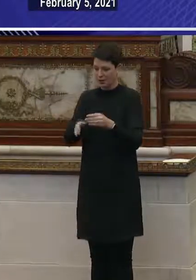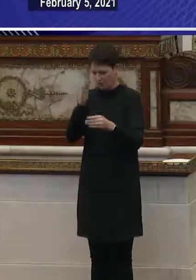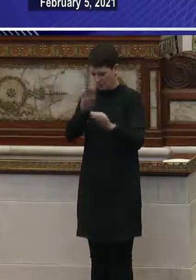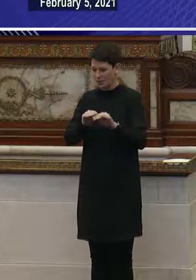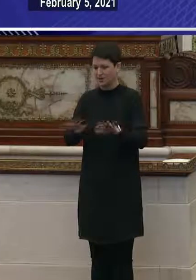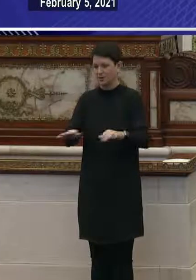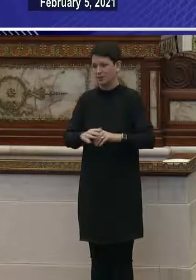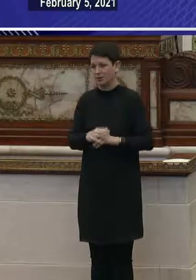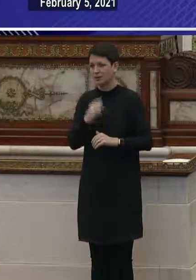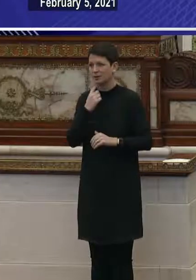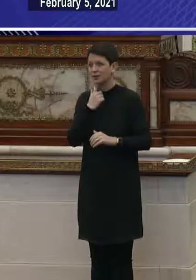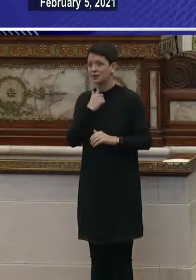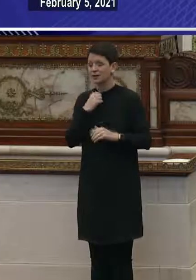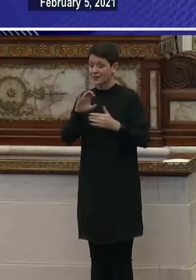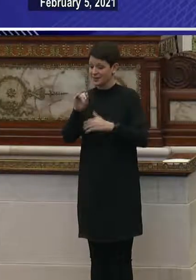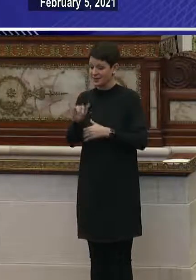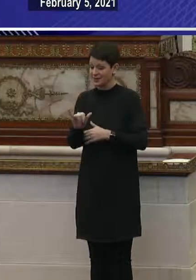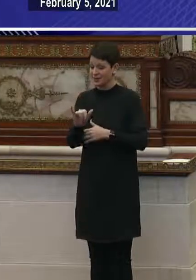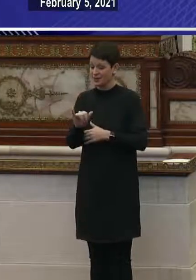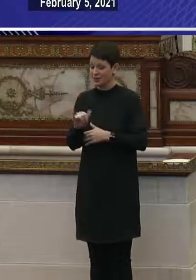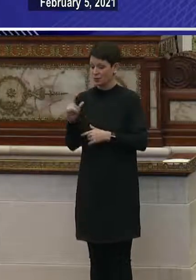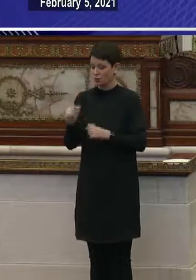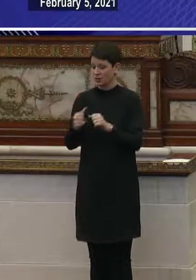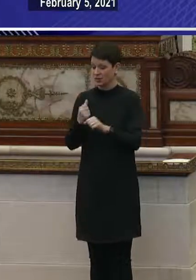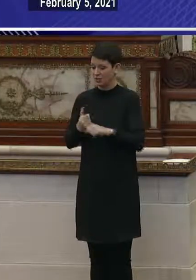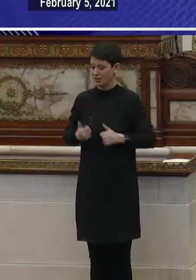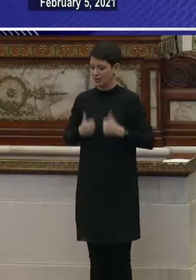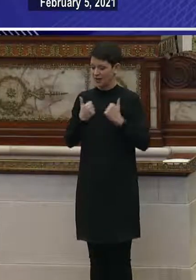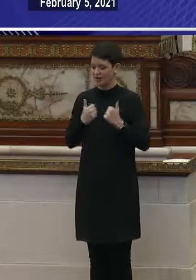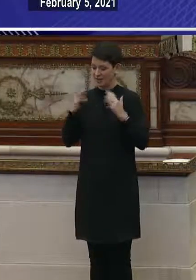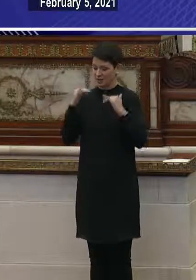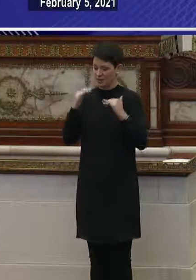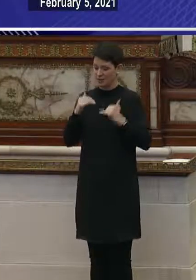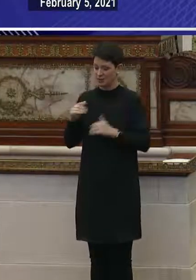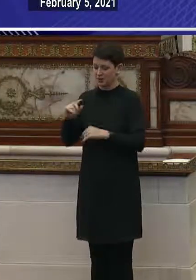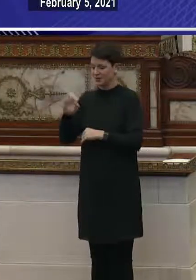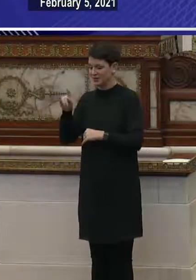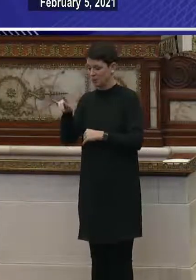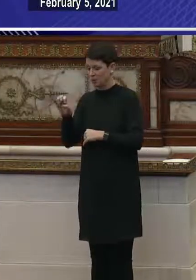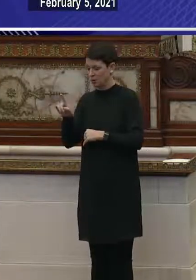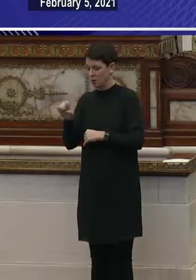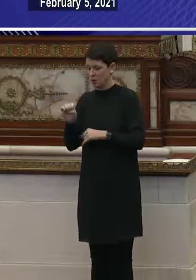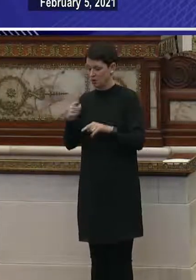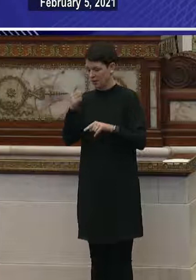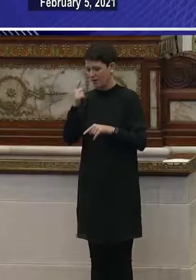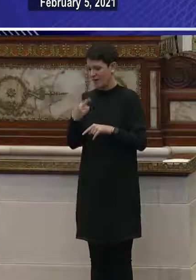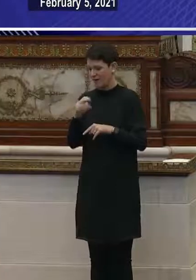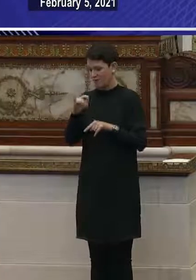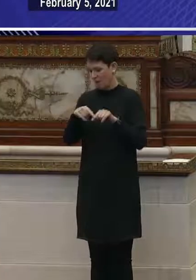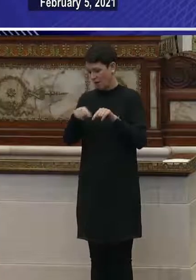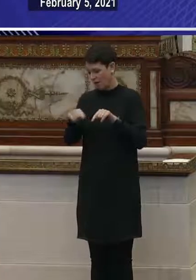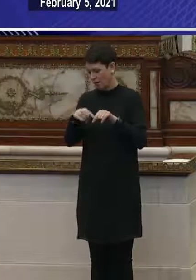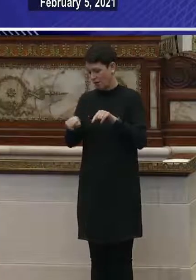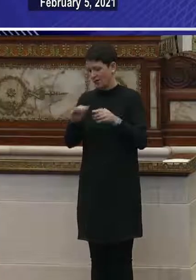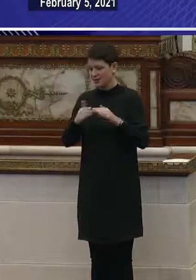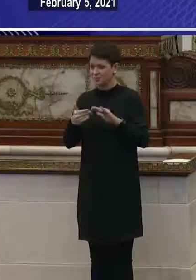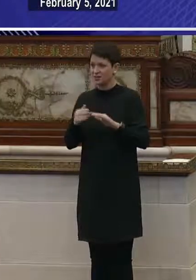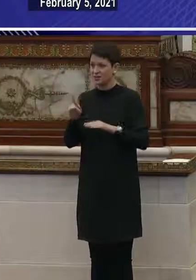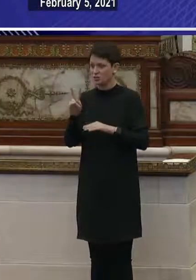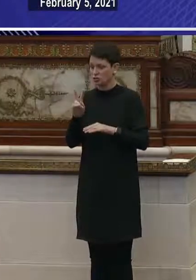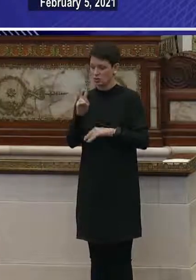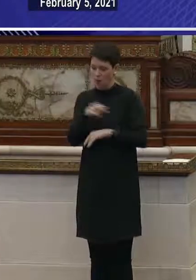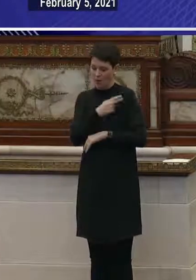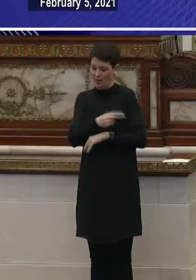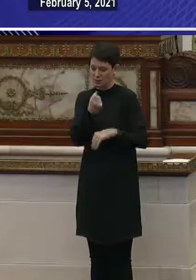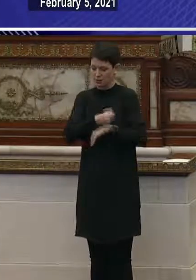pandemic. This is a city where there's a 2-decade life expectancy difference between zip codes that are less than half a mile apart. This is a city where 2 hospitals